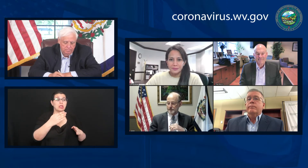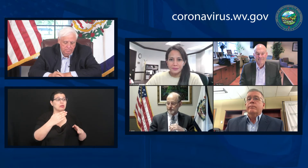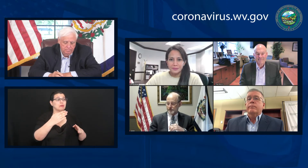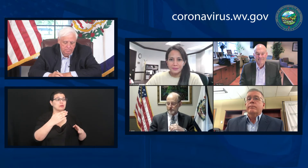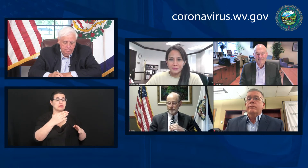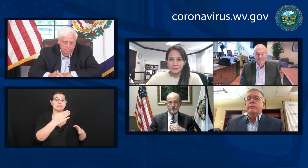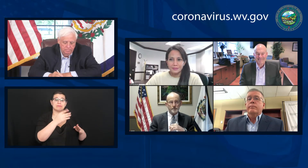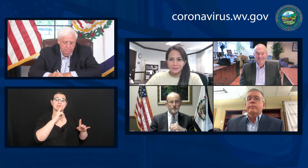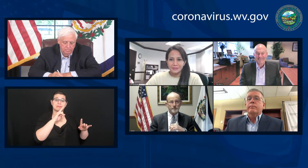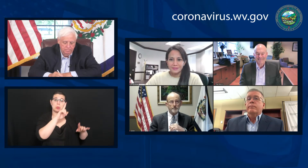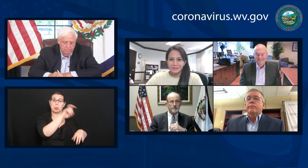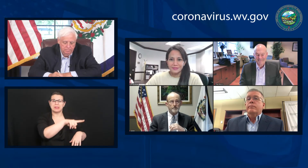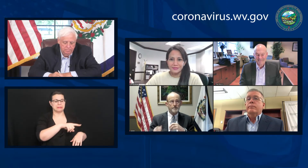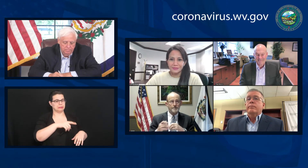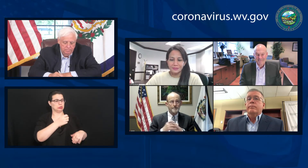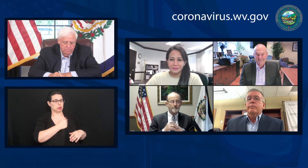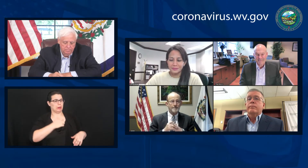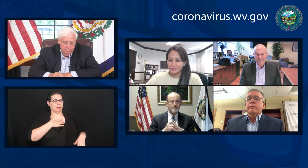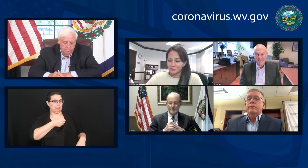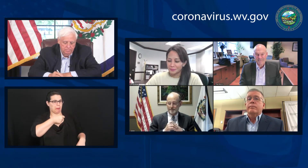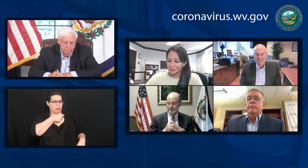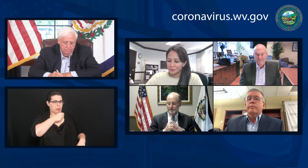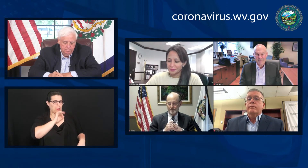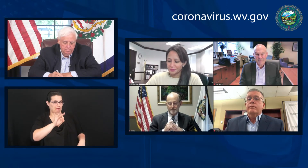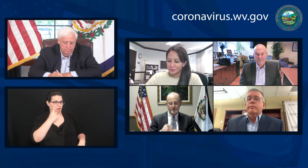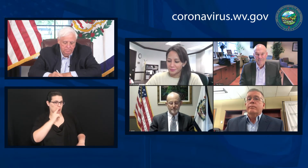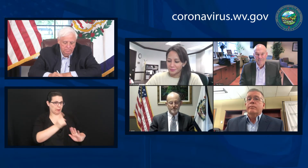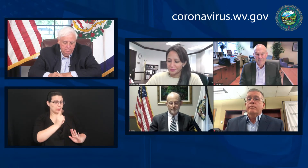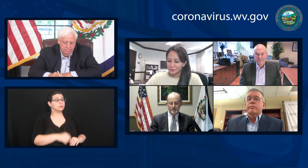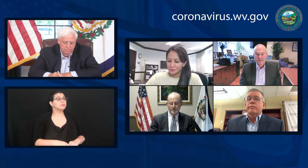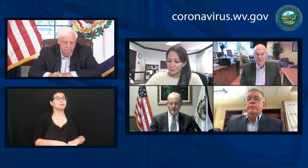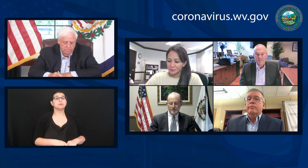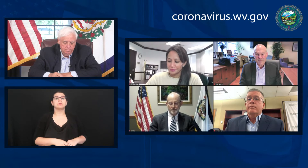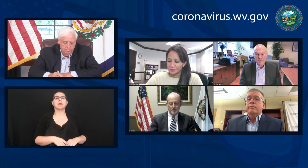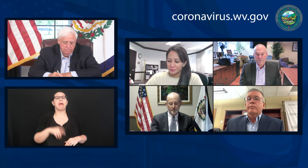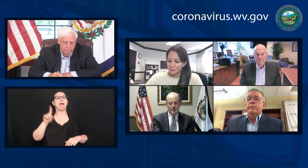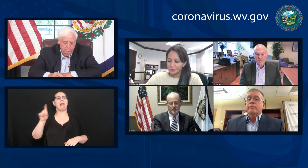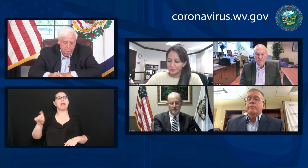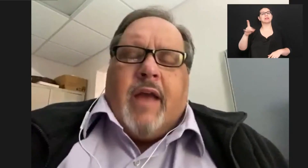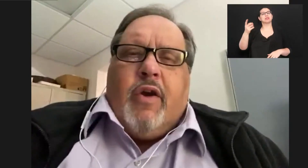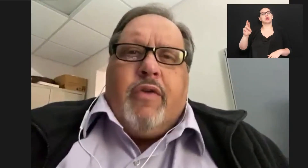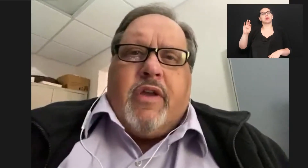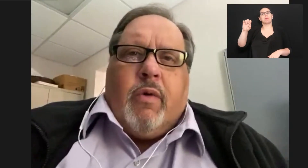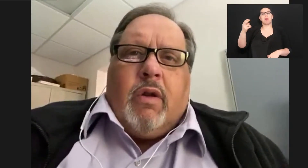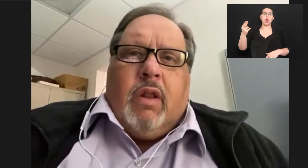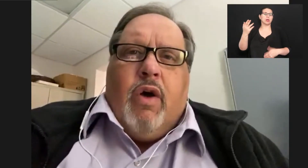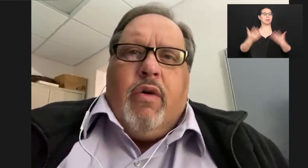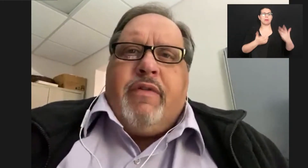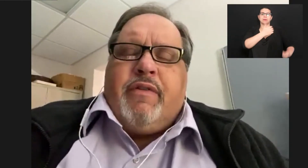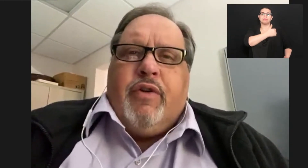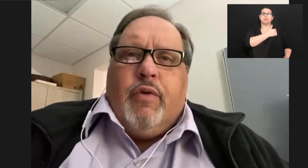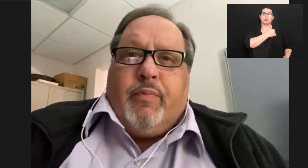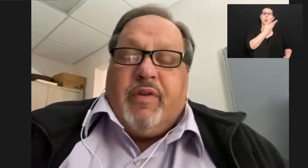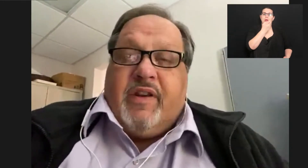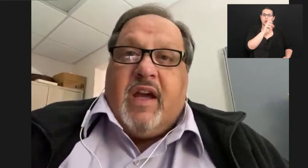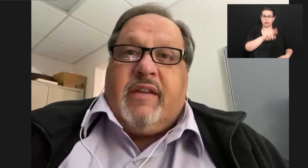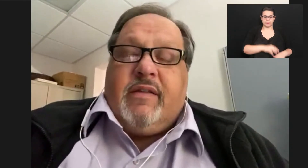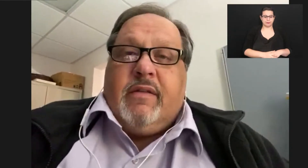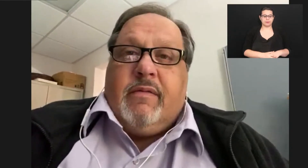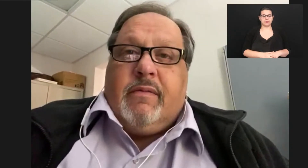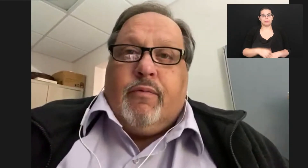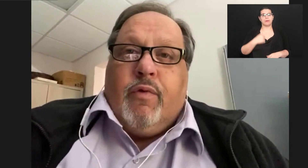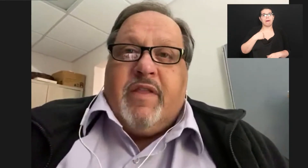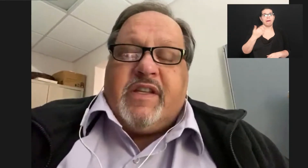for a moment. This is for Dr. Marsh and for maybe General Hoyer. I know that you are loath to